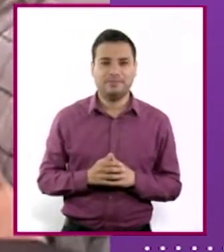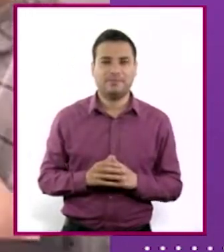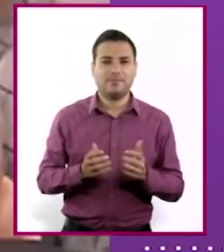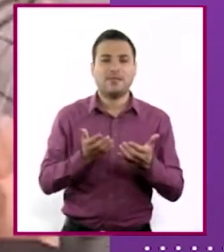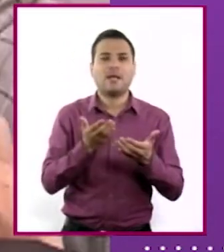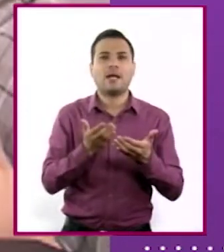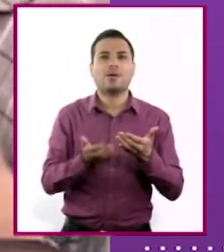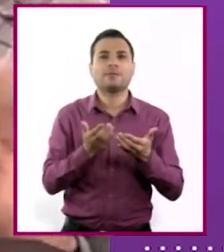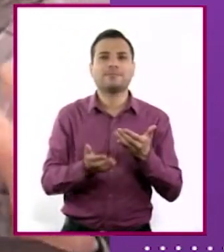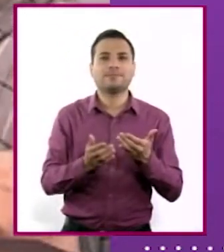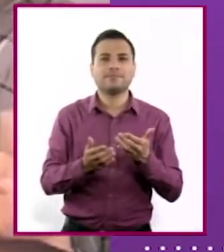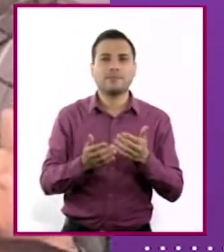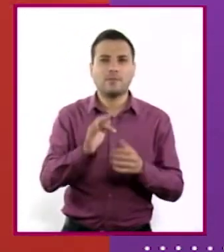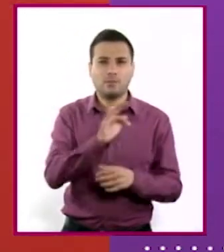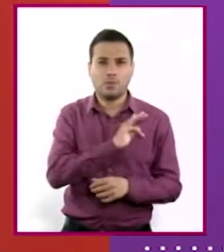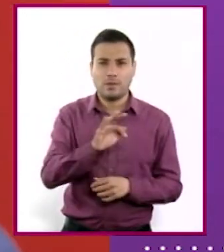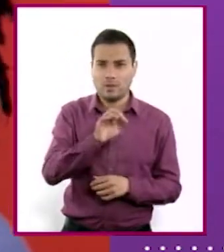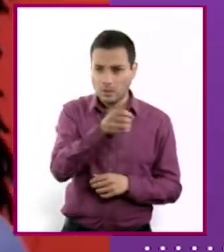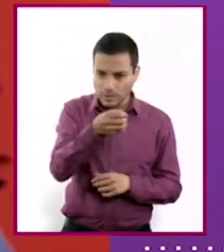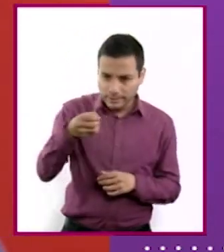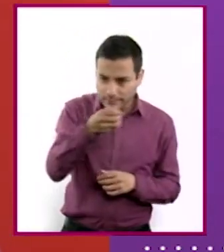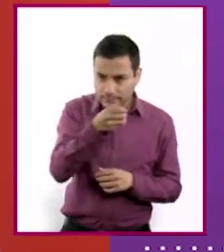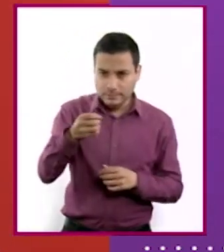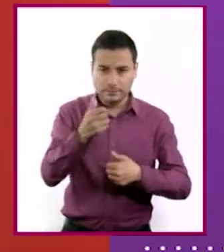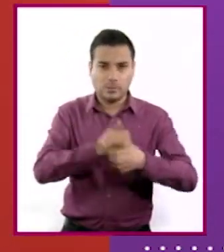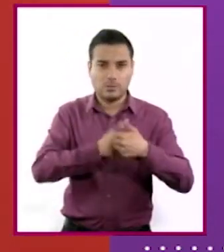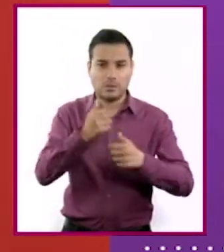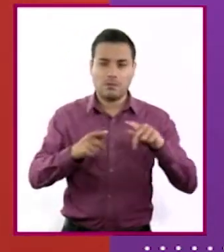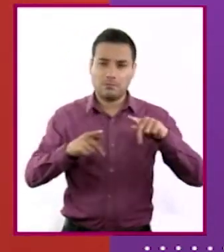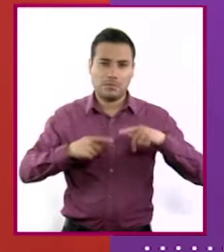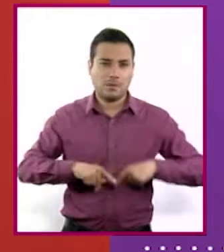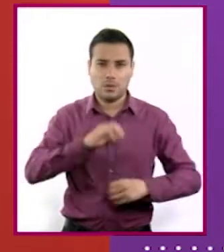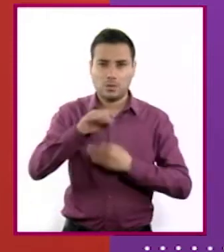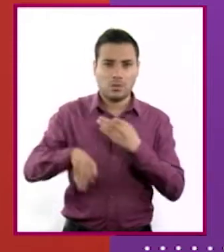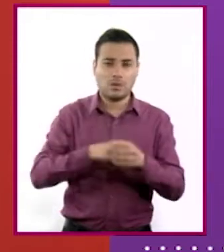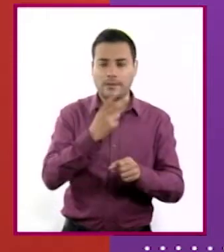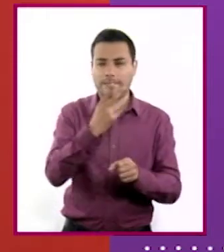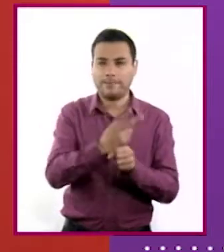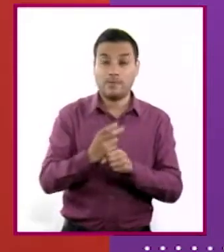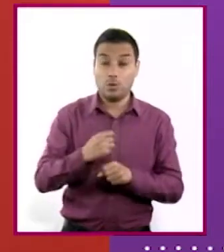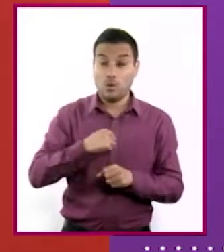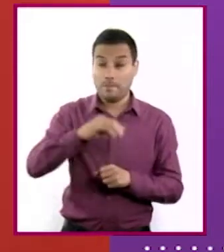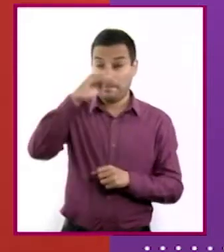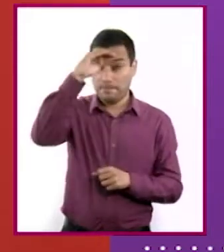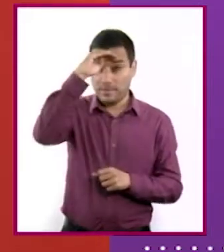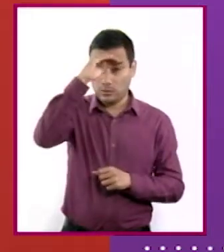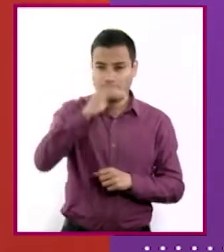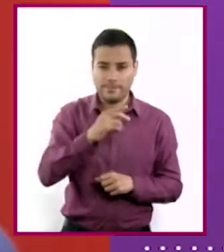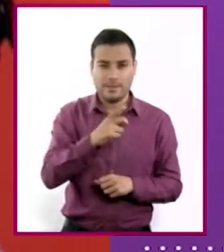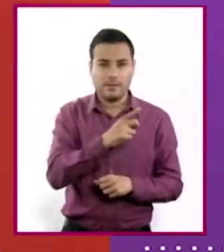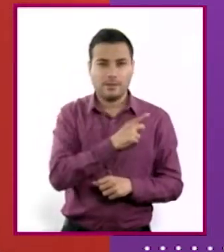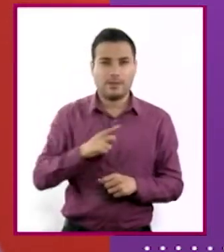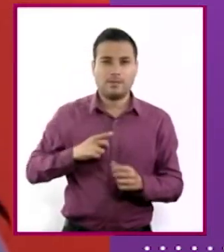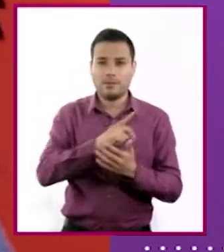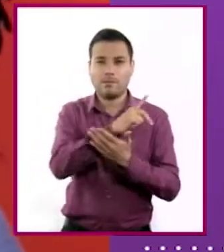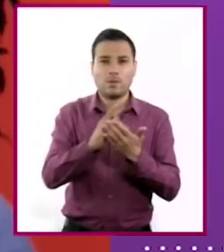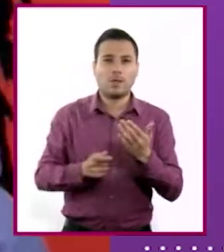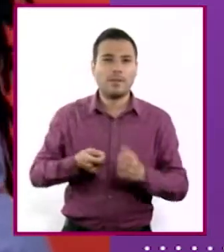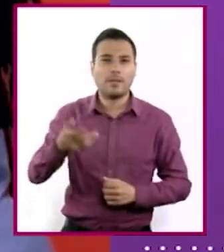and invite everyone. Okay. First, I think we should give the program a